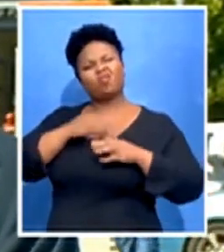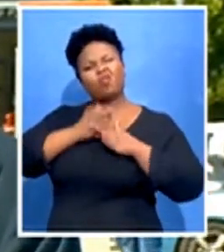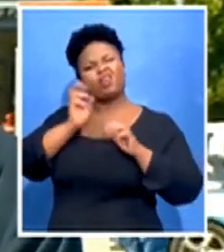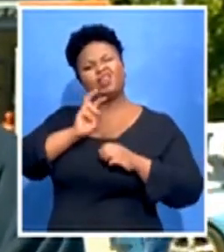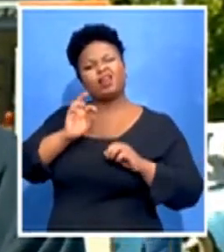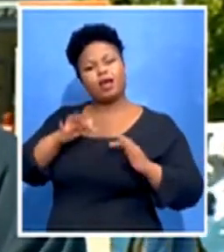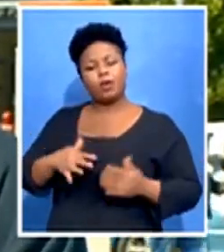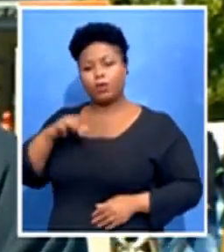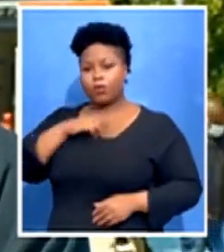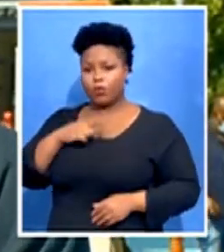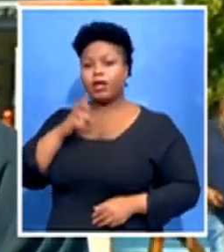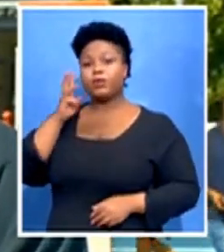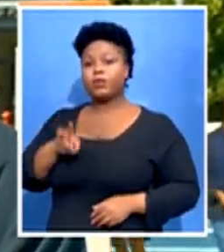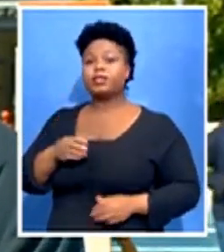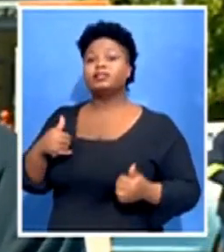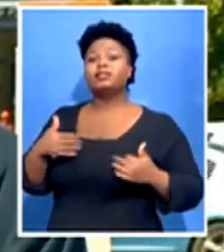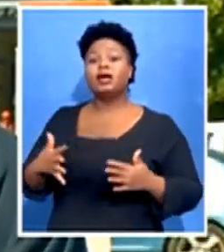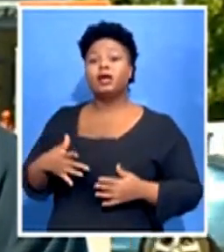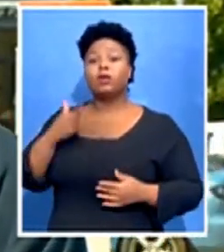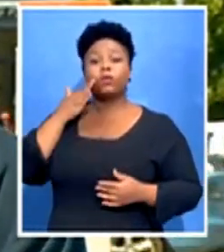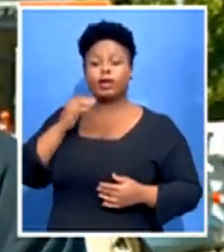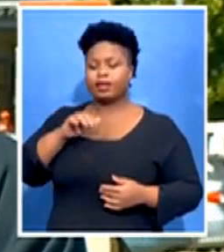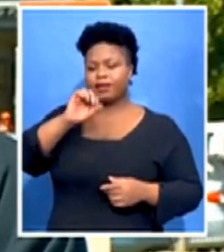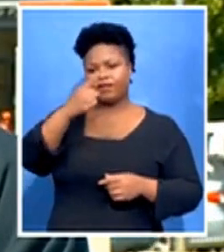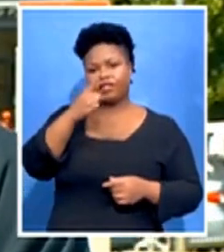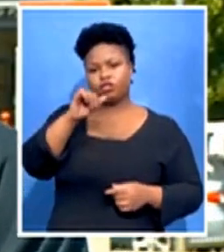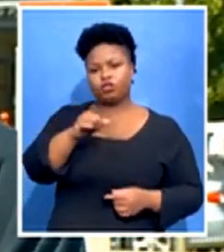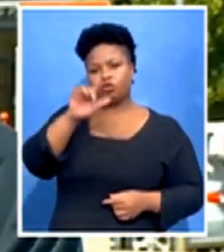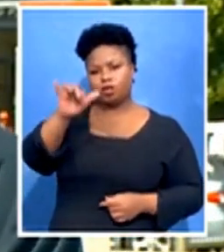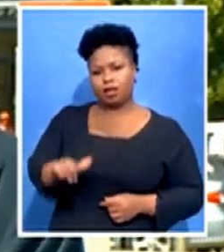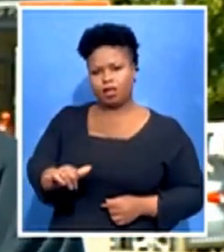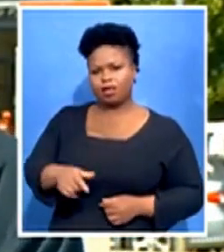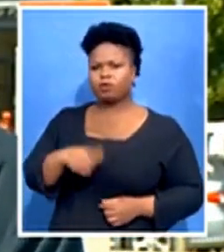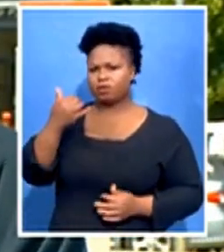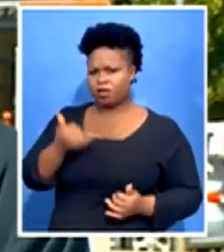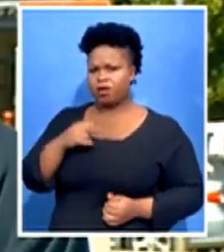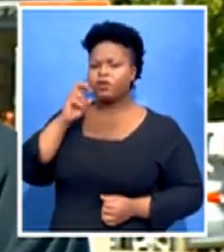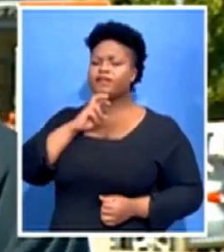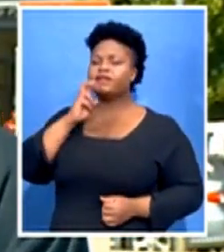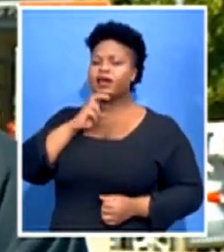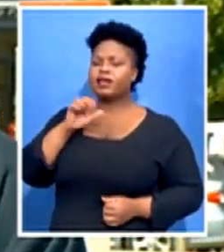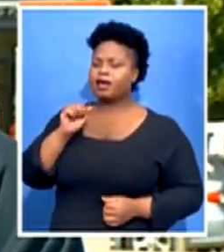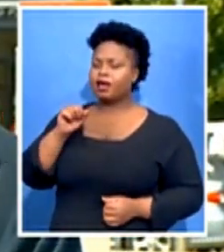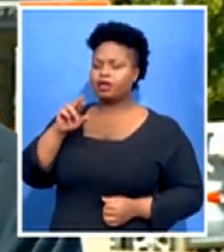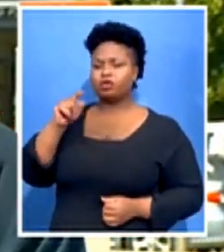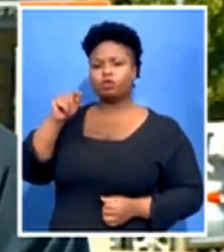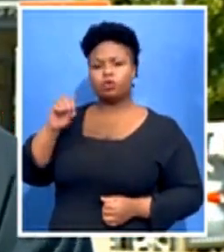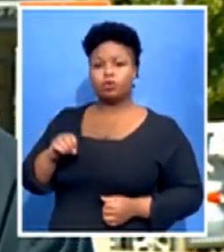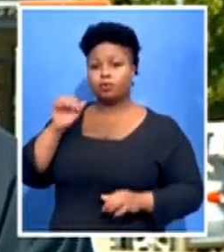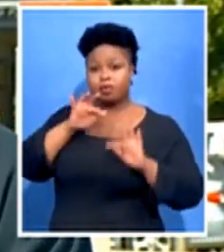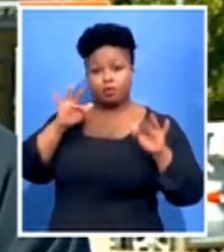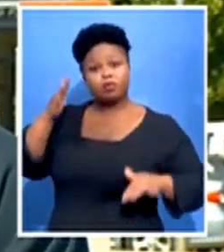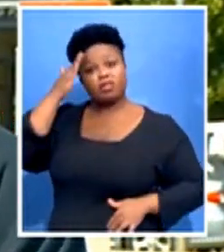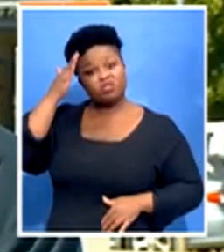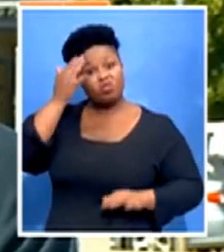of July. So gone bjalo rena le lenaneo la AARTO Friday gore batho ba be le tsebo ya gore na AARTO Act e bereka ka eng ka ge AARTO